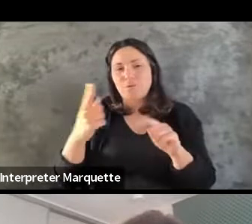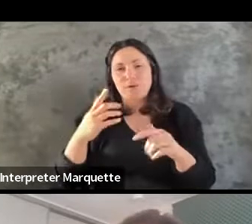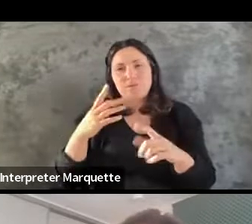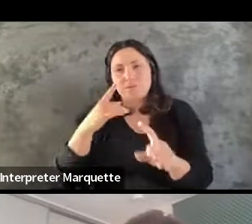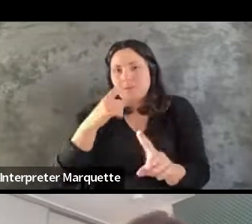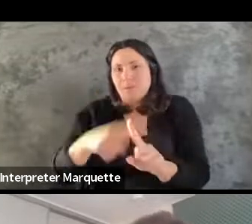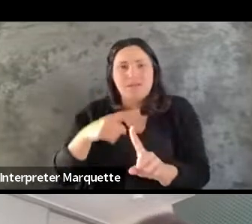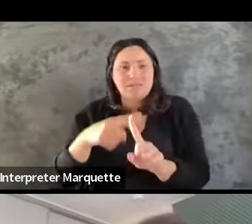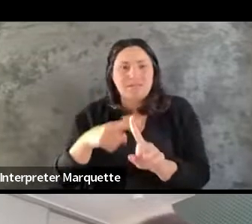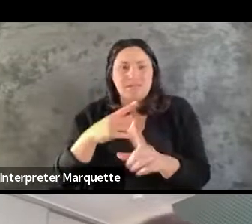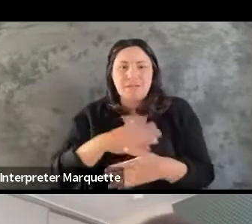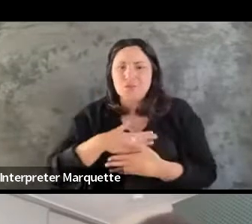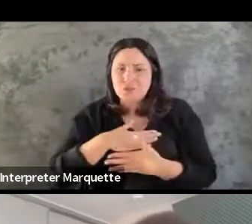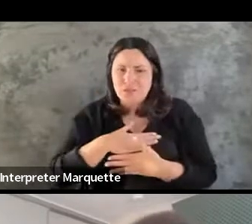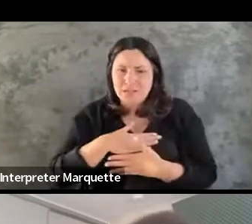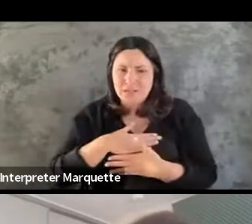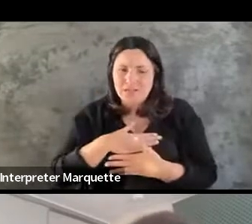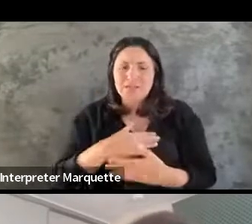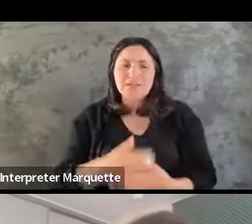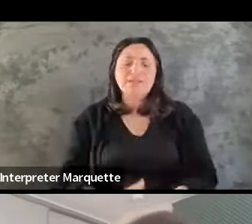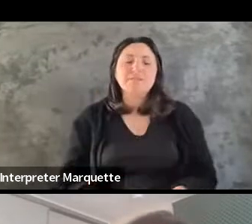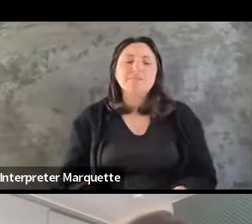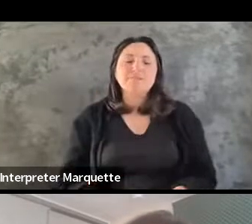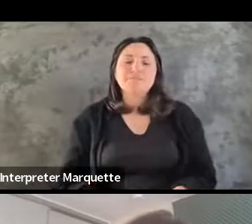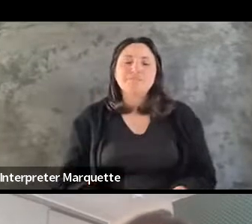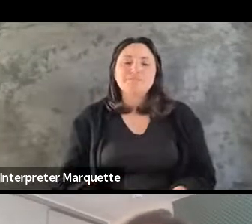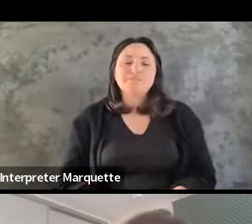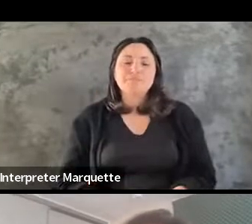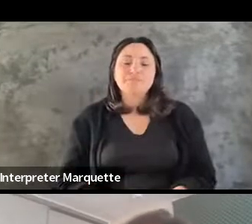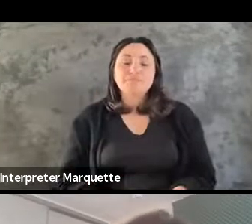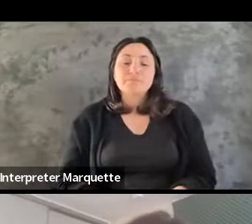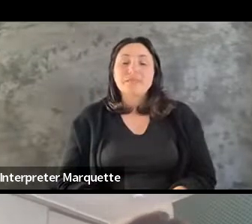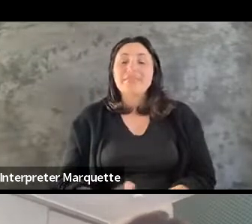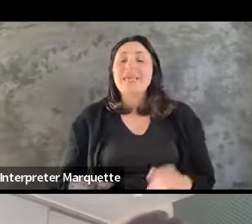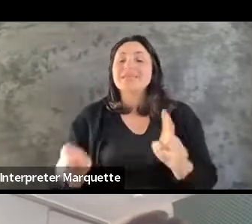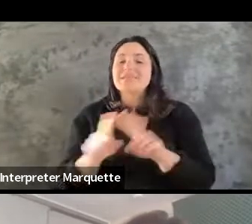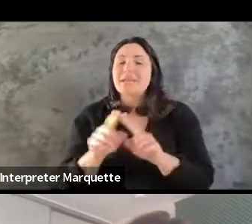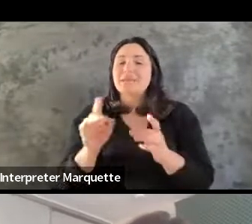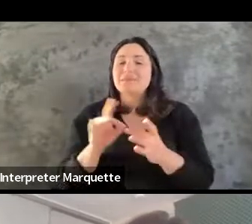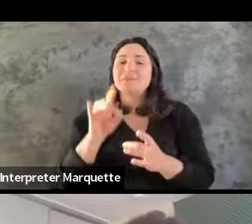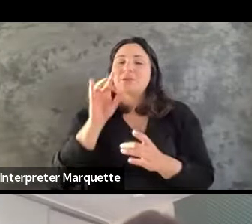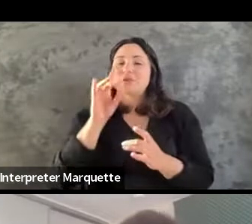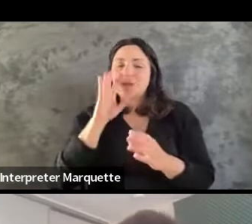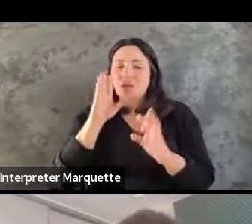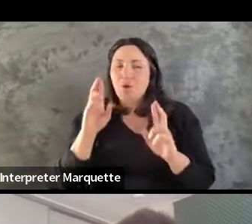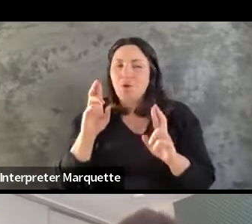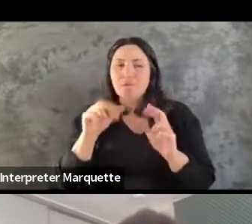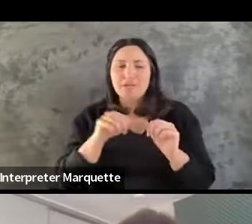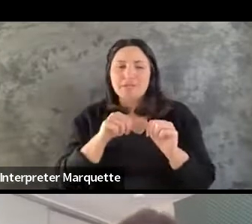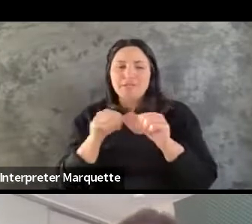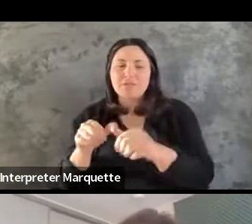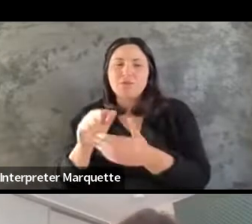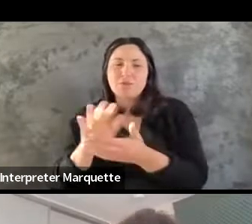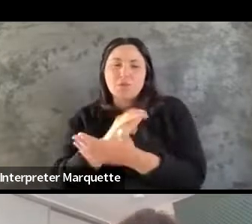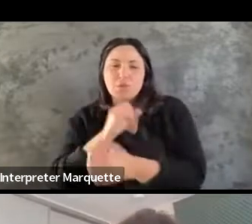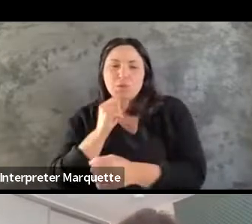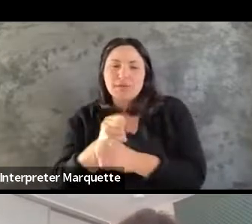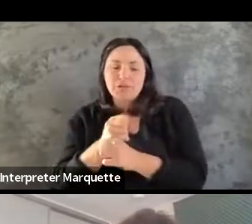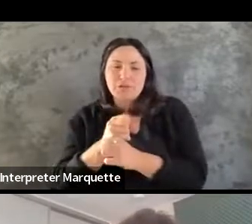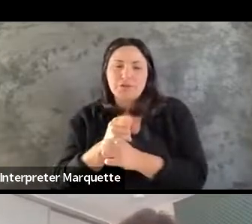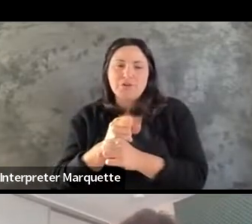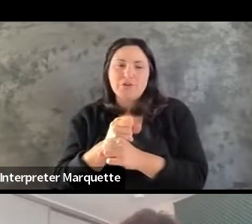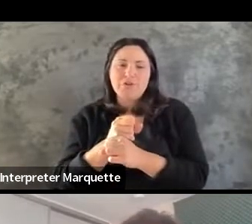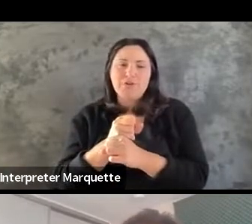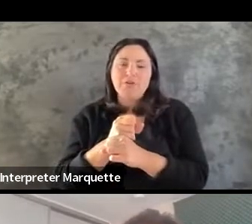that. I'm hoping that we can also bring that same spirit forward as we finish out this school year and then we look to the fall.